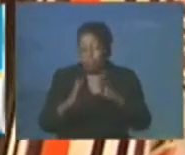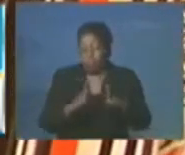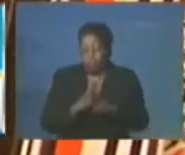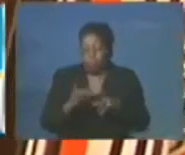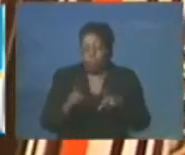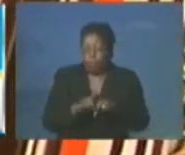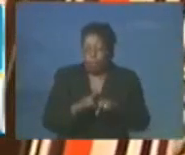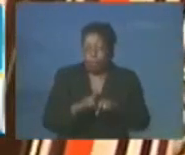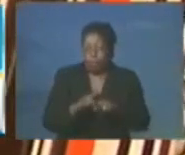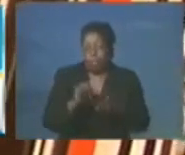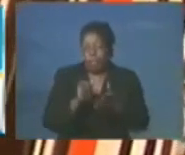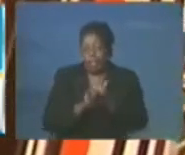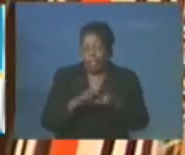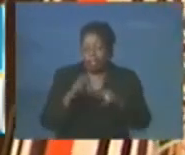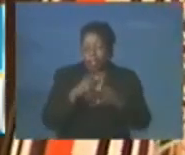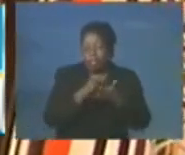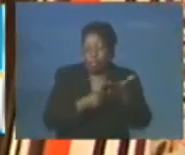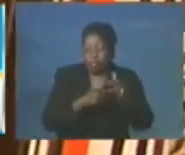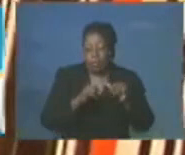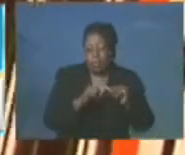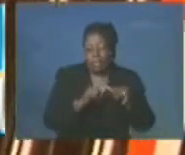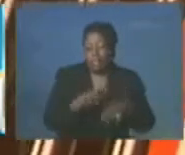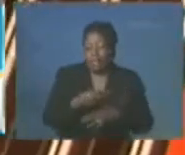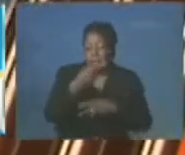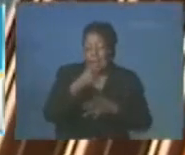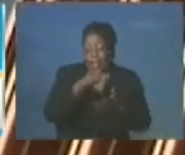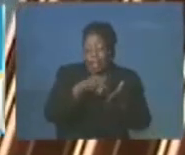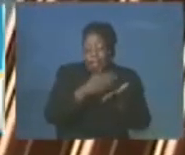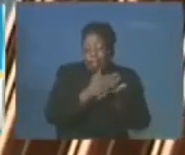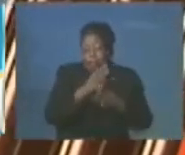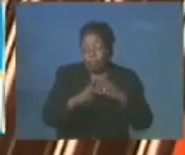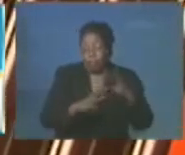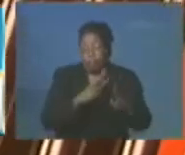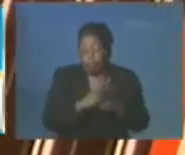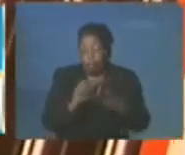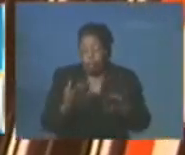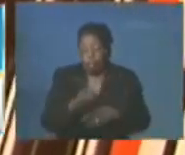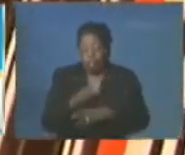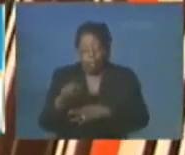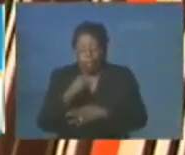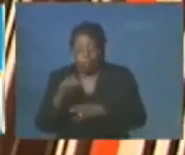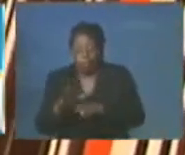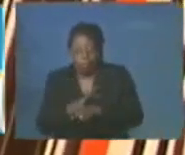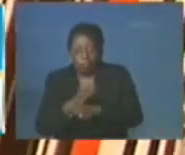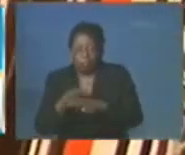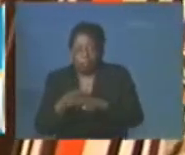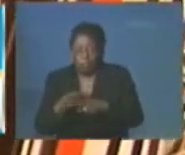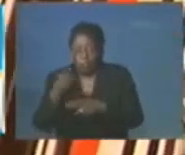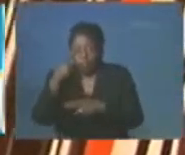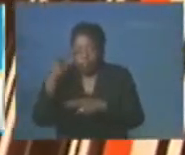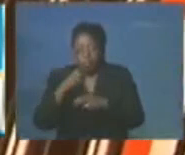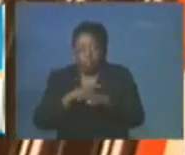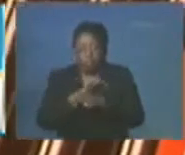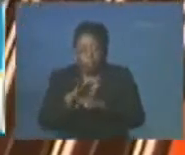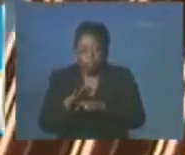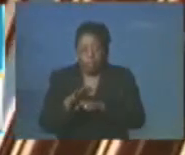that inflation is actually going to remain high in this part of the world. Supply shortages that remain as a result of COVID, coming